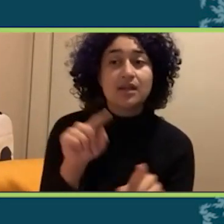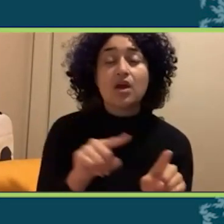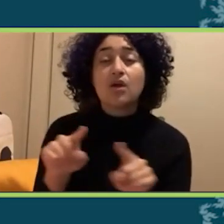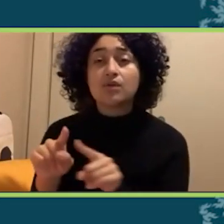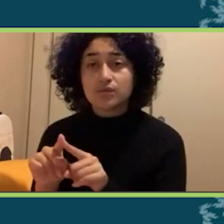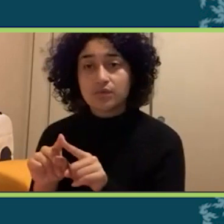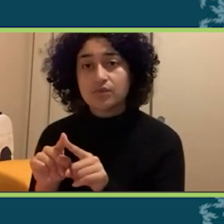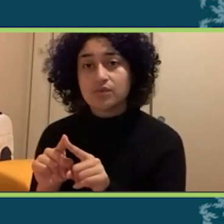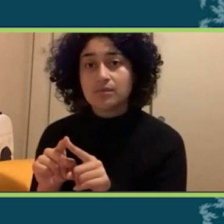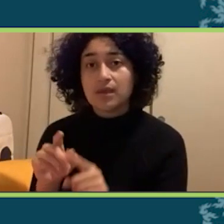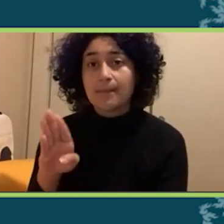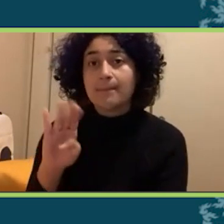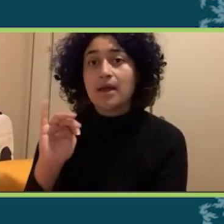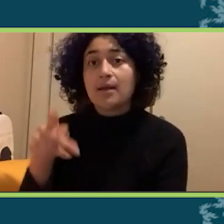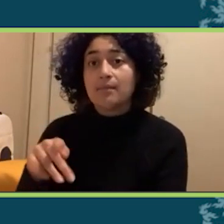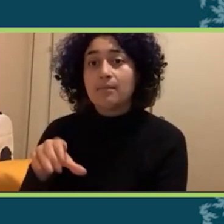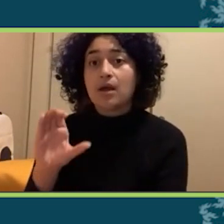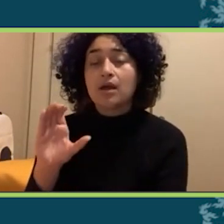as being BIPOC, right?